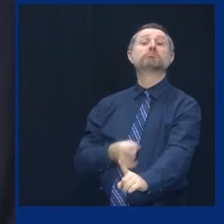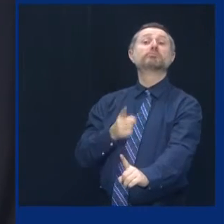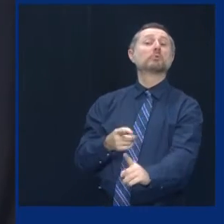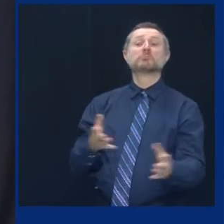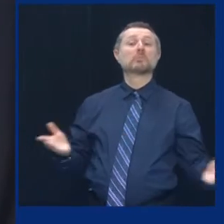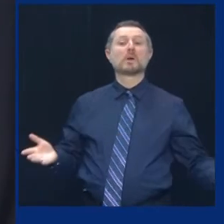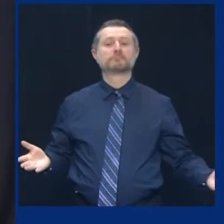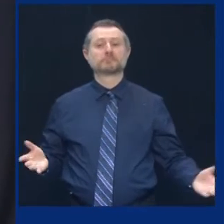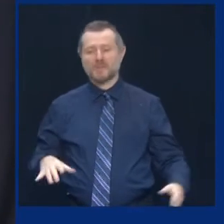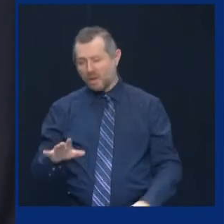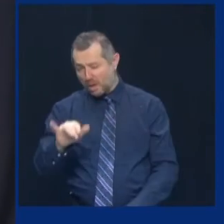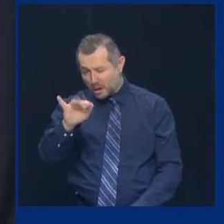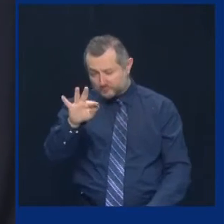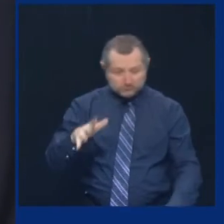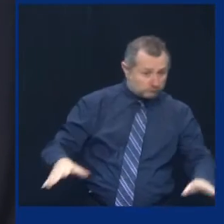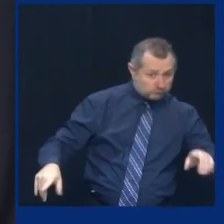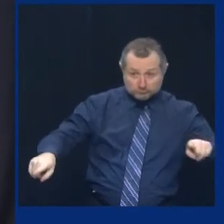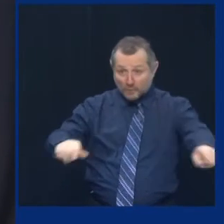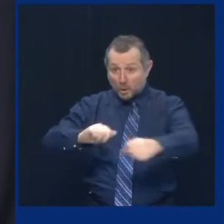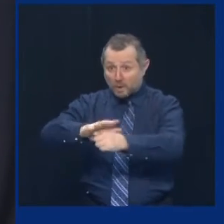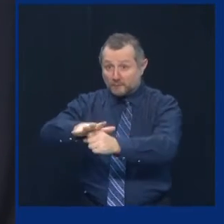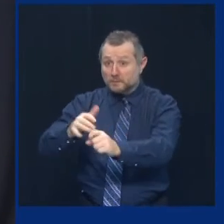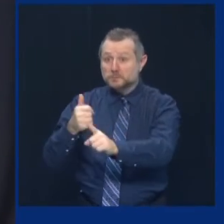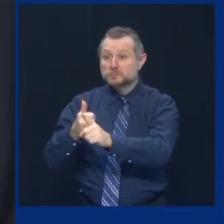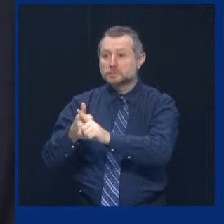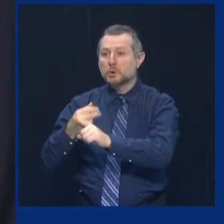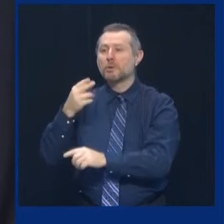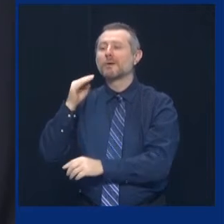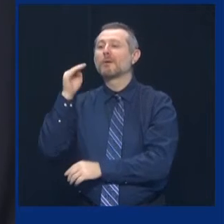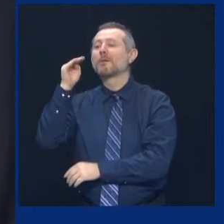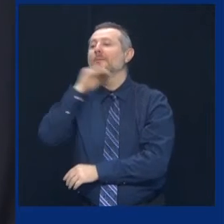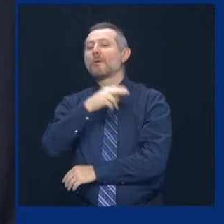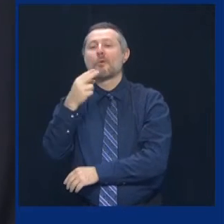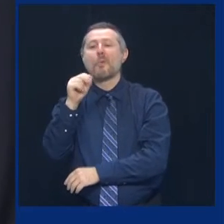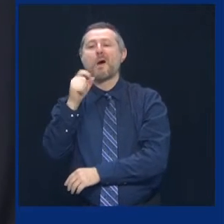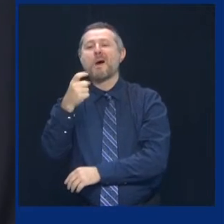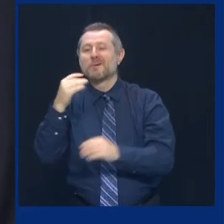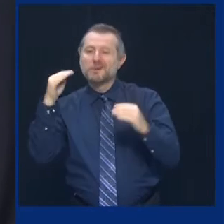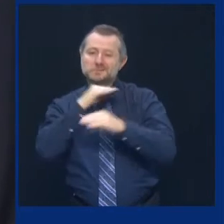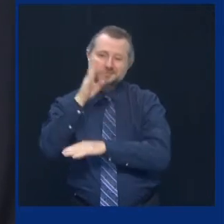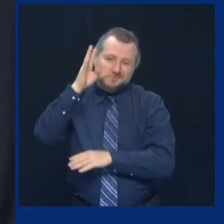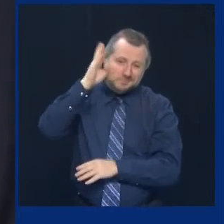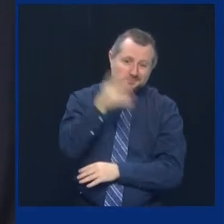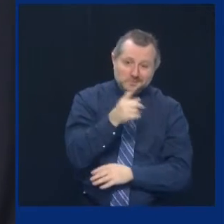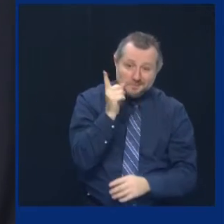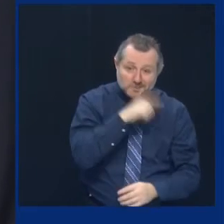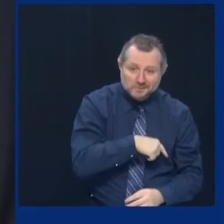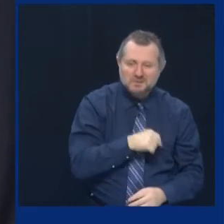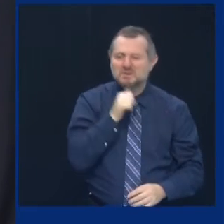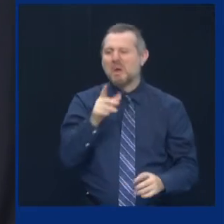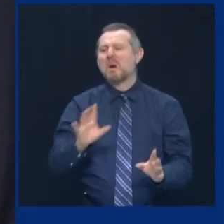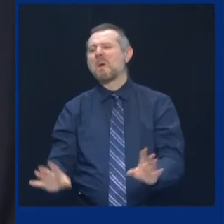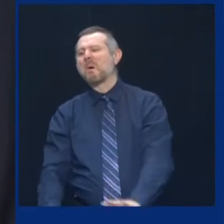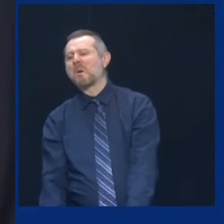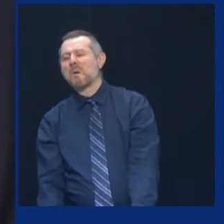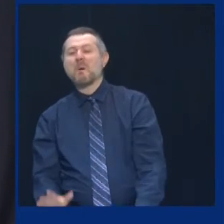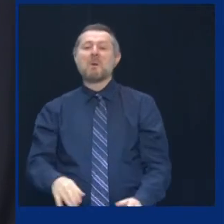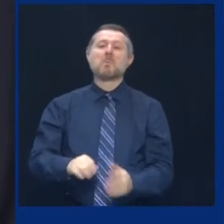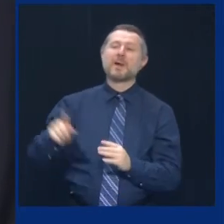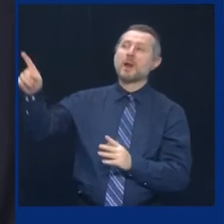hoax, and COVID isn't a problem, and this is all blown out of